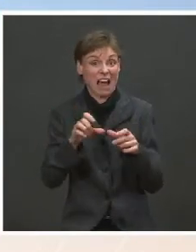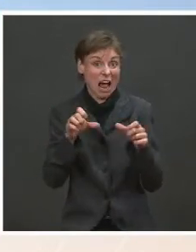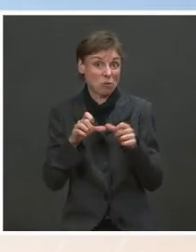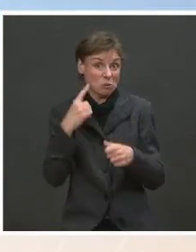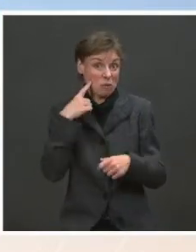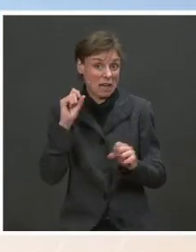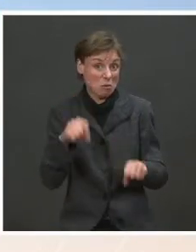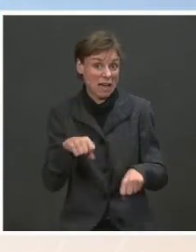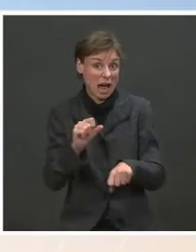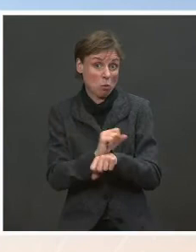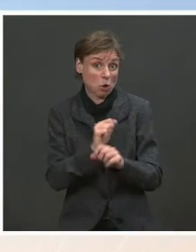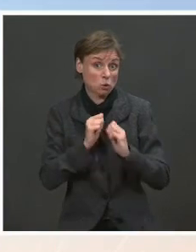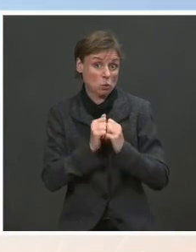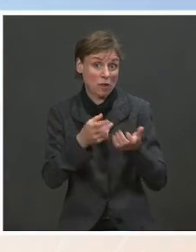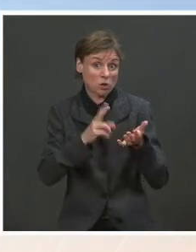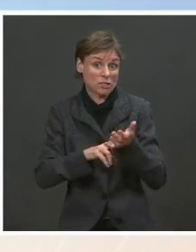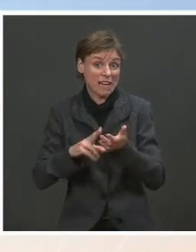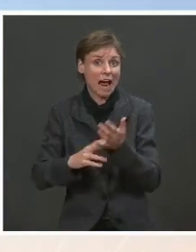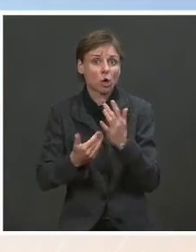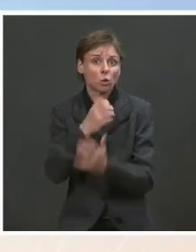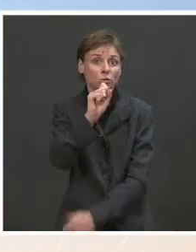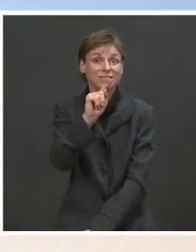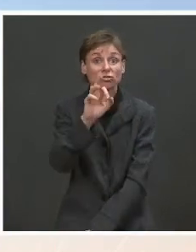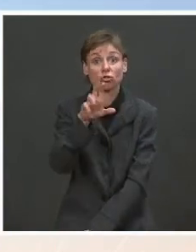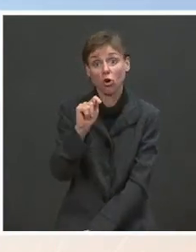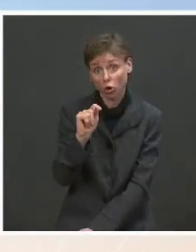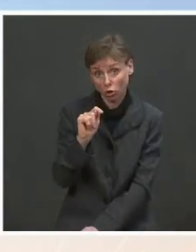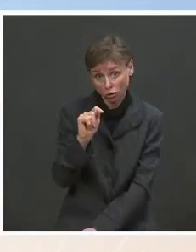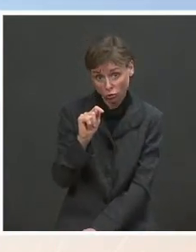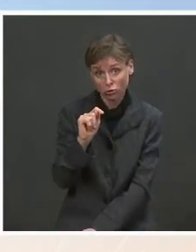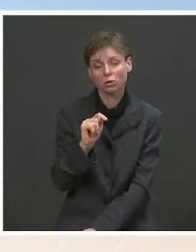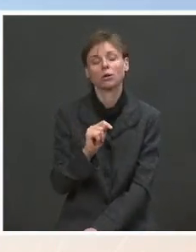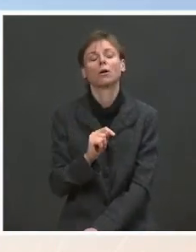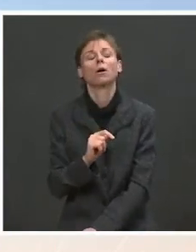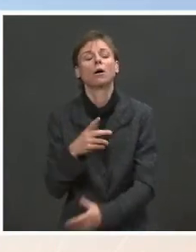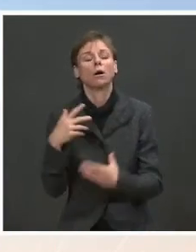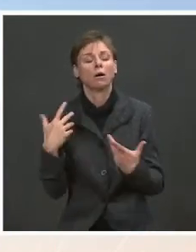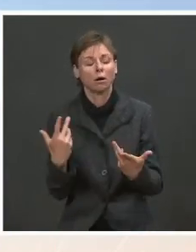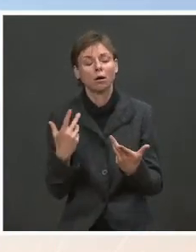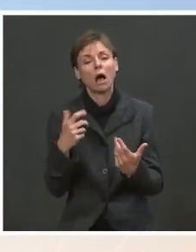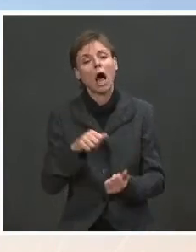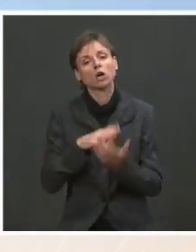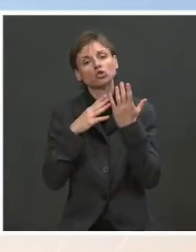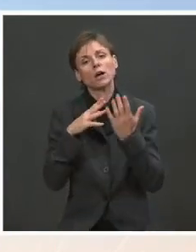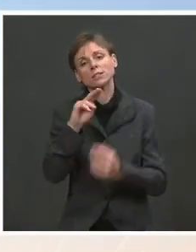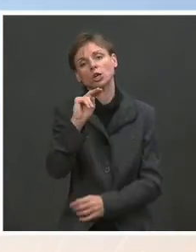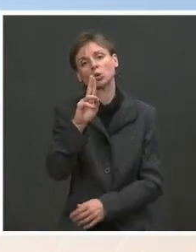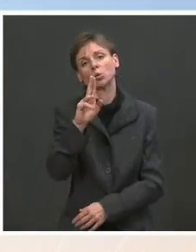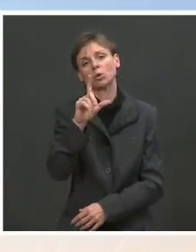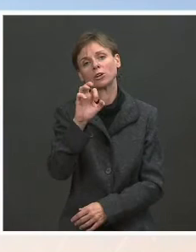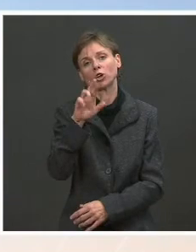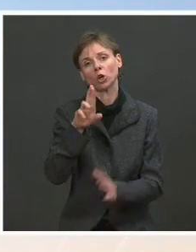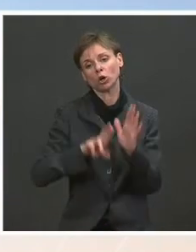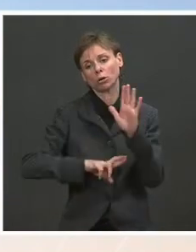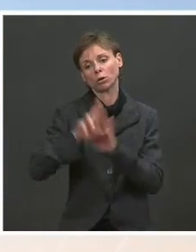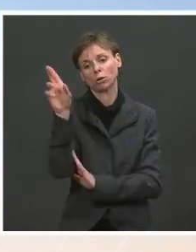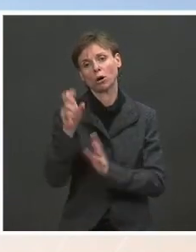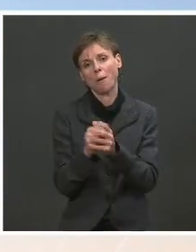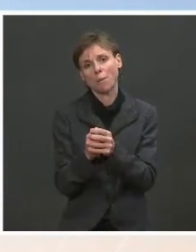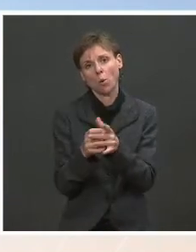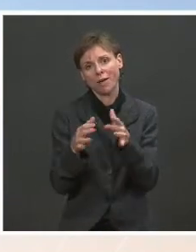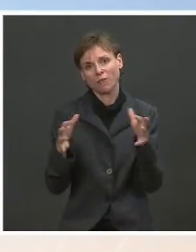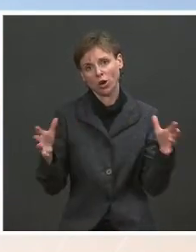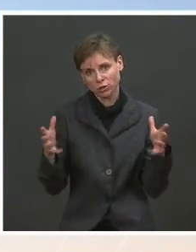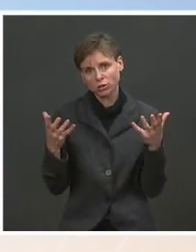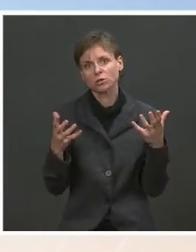is an example of that. Addressing nuclear proliferation is an example of that. And we hope that there is opportunity there.